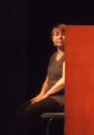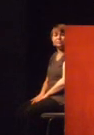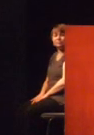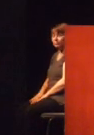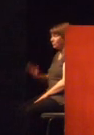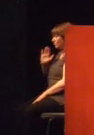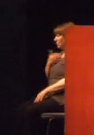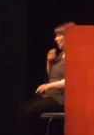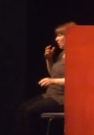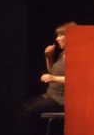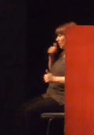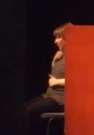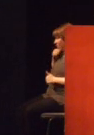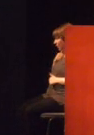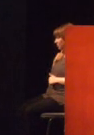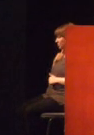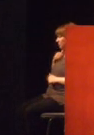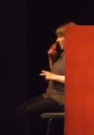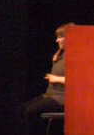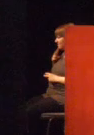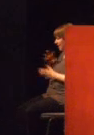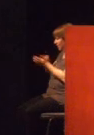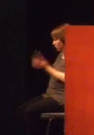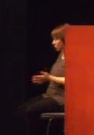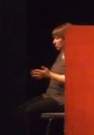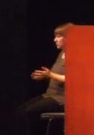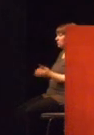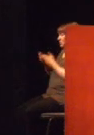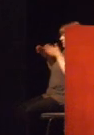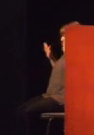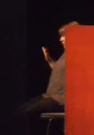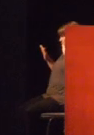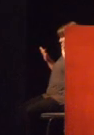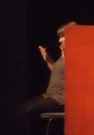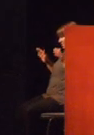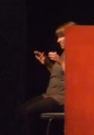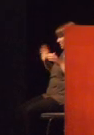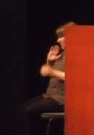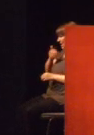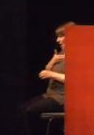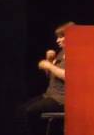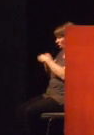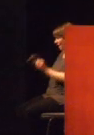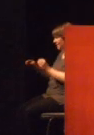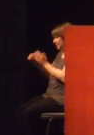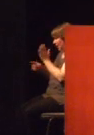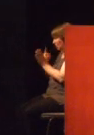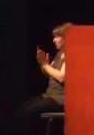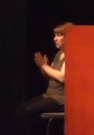Our Veteran Student Services, we've expanded the number of hours that the Veteran Student Service offices are